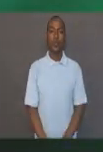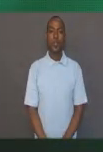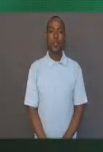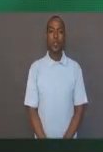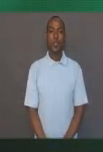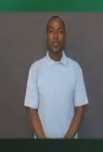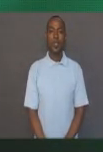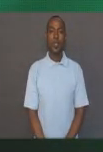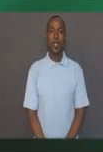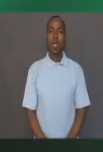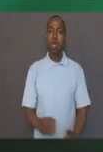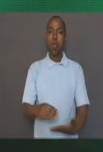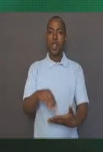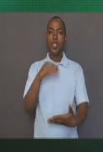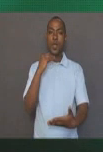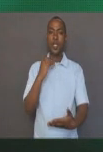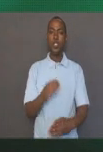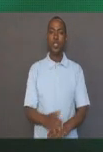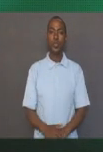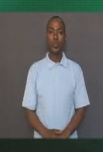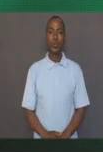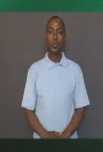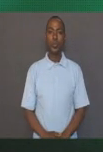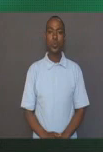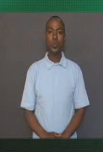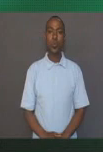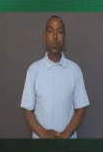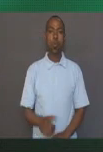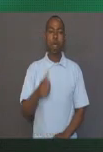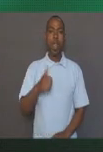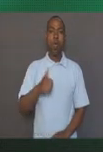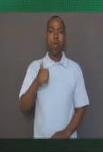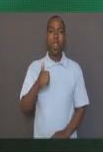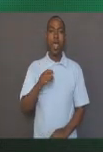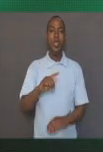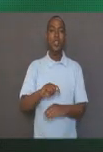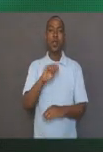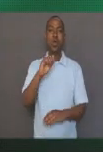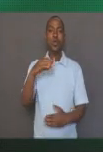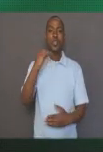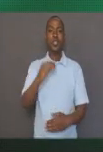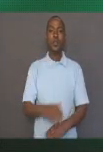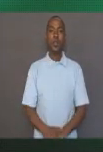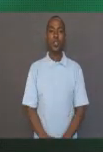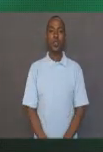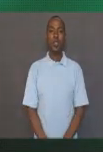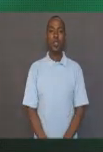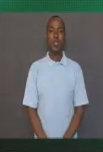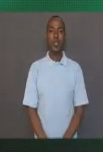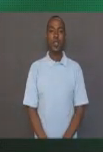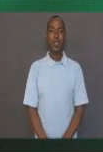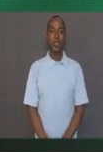Since we will be learning about quite a few different organizations, we should create